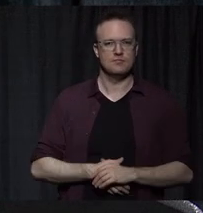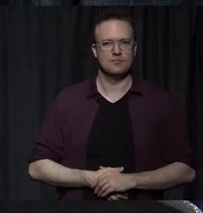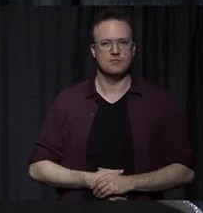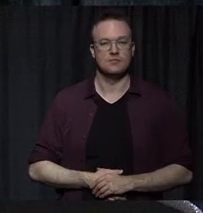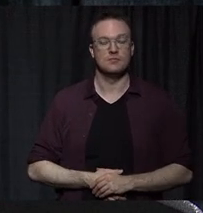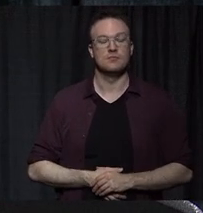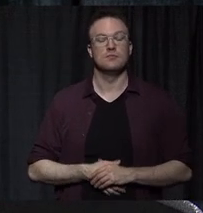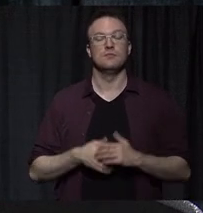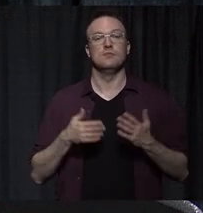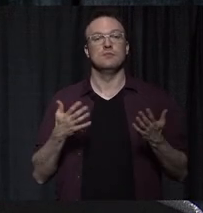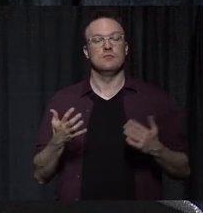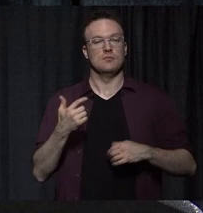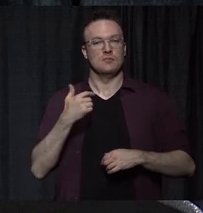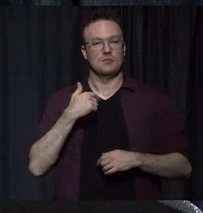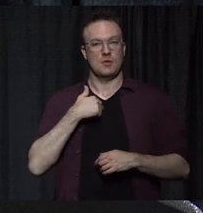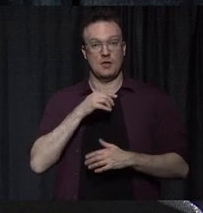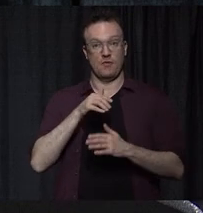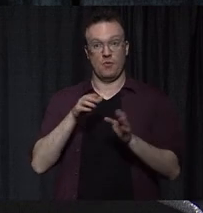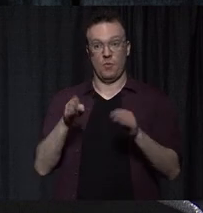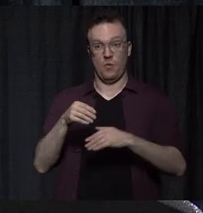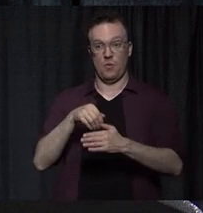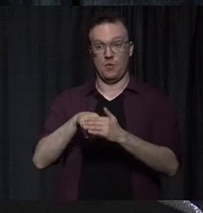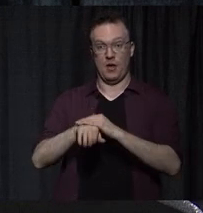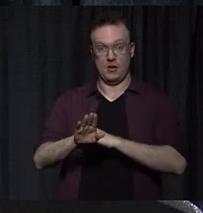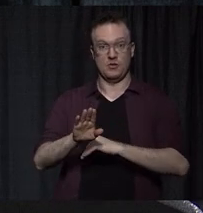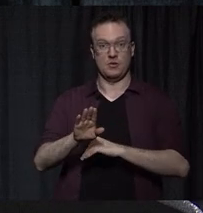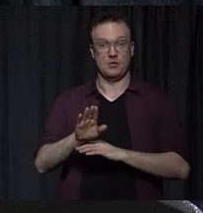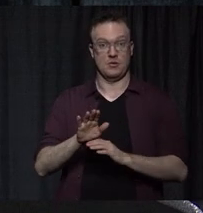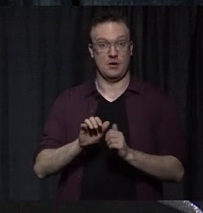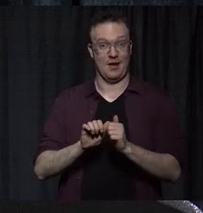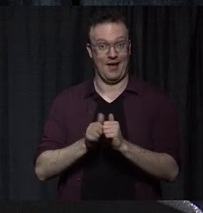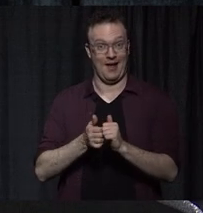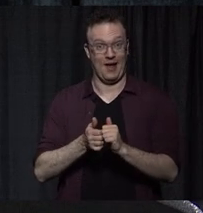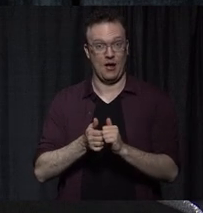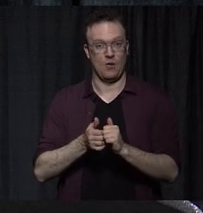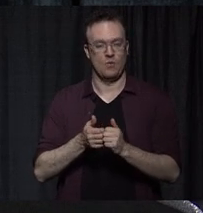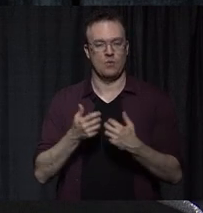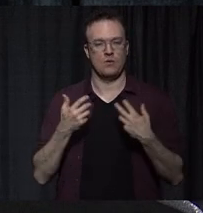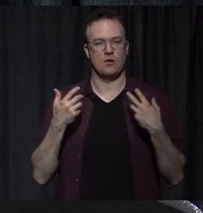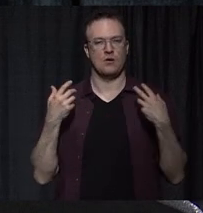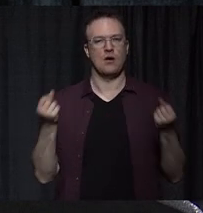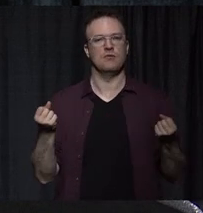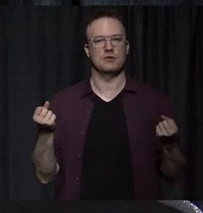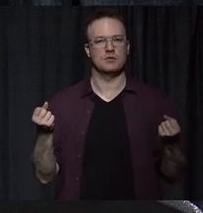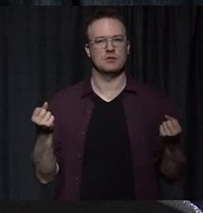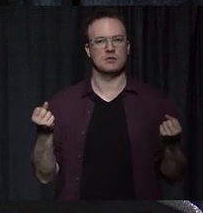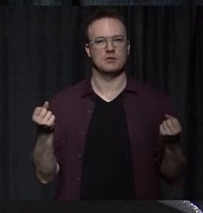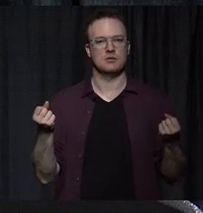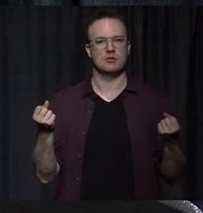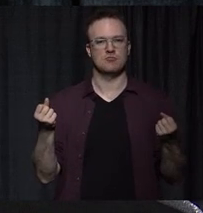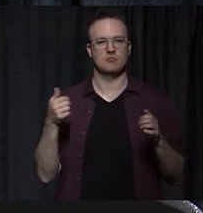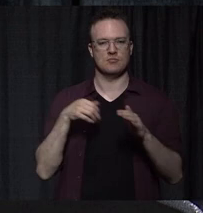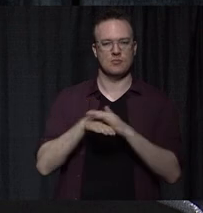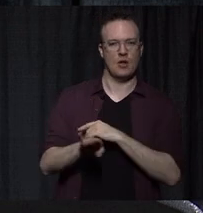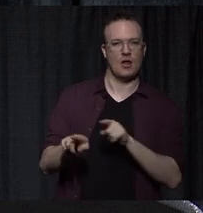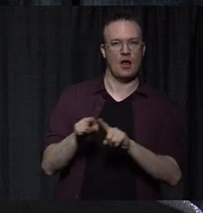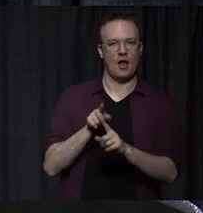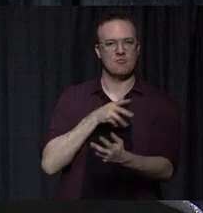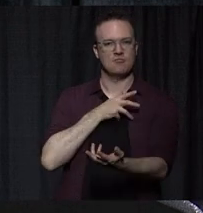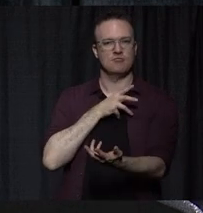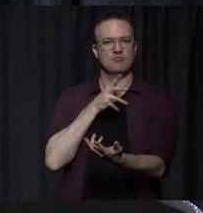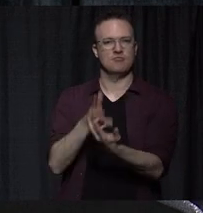And so if I walk into a room, I walk in with confidence. I walk in as if I